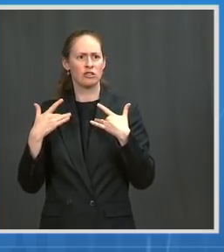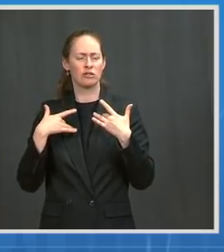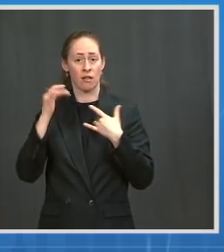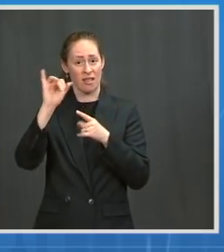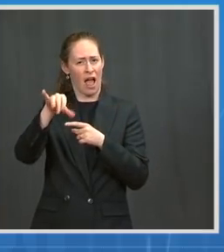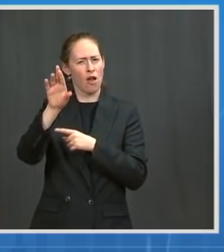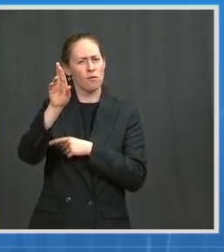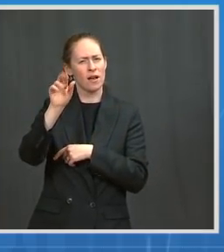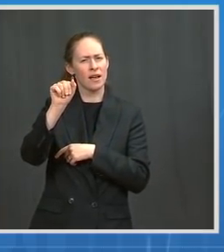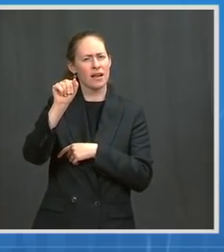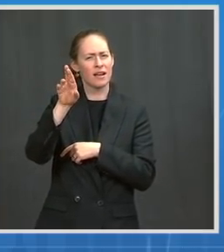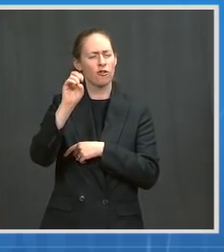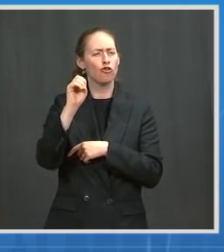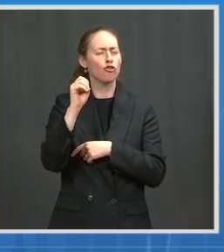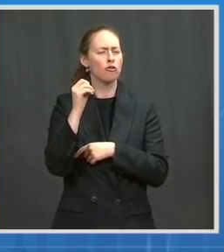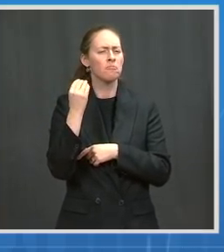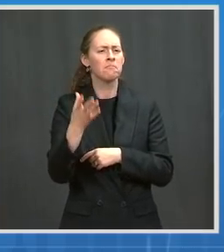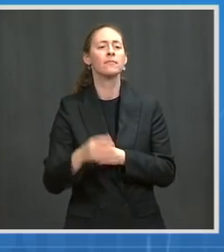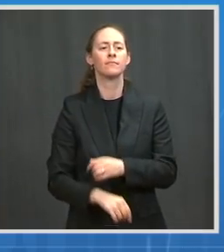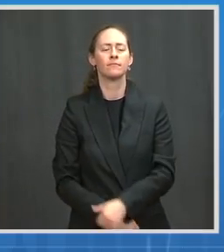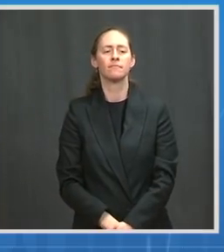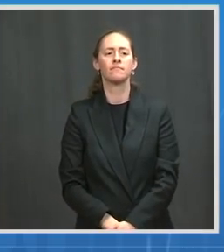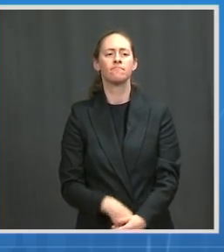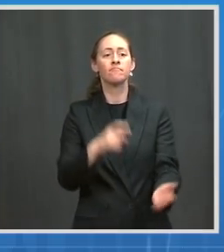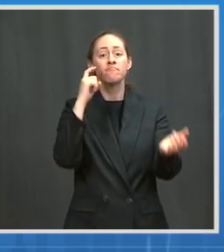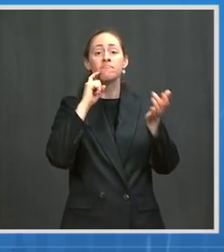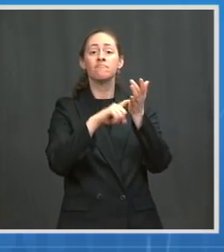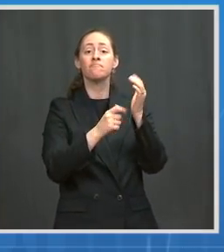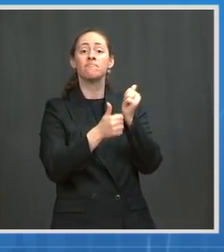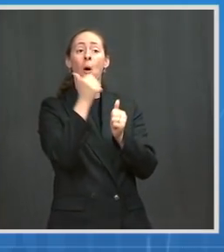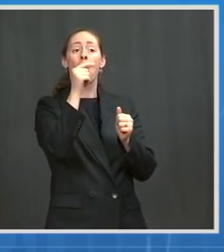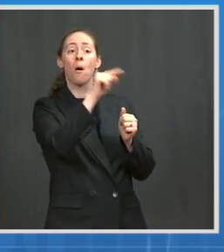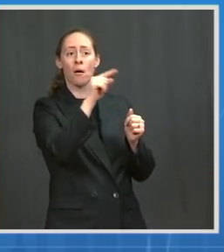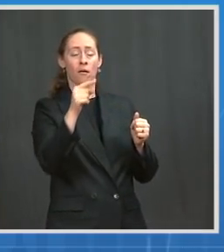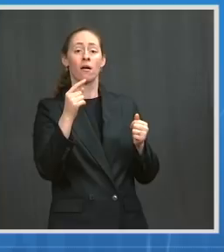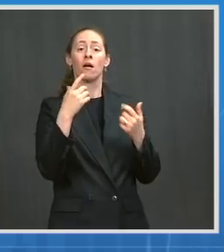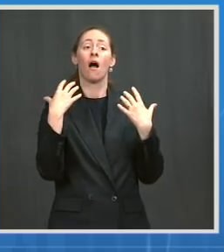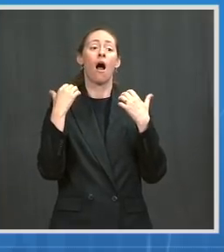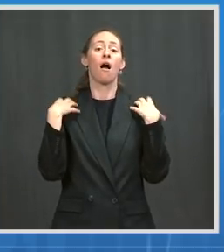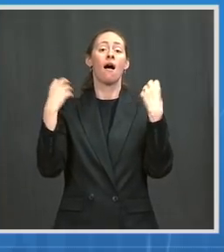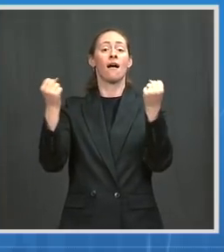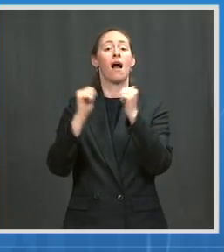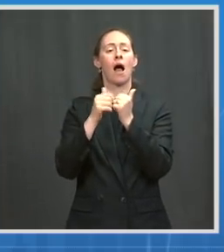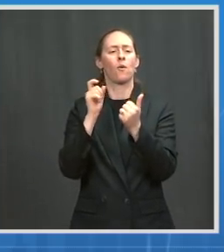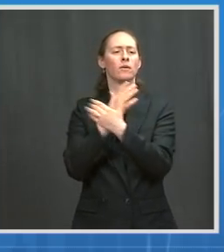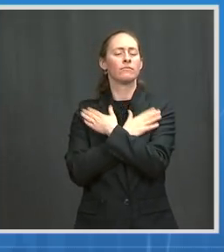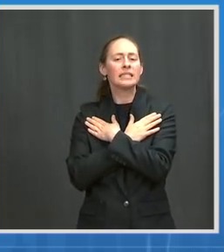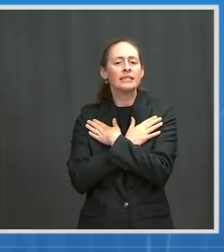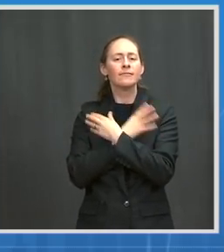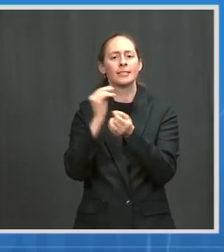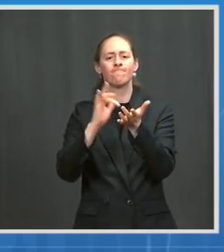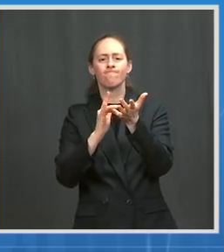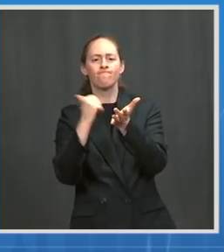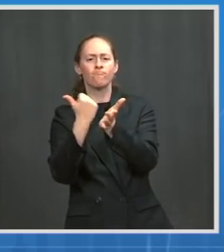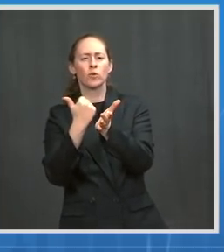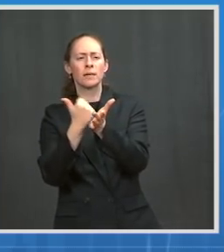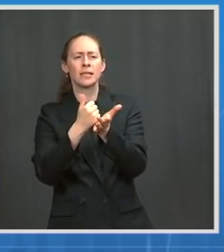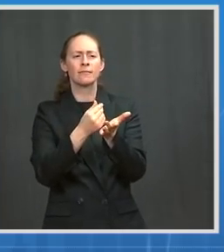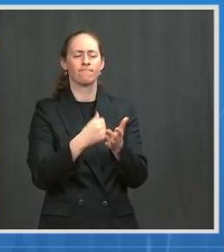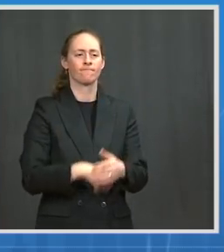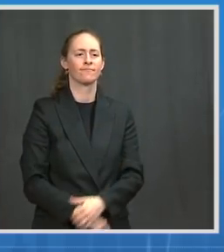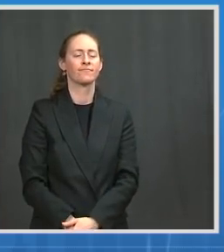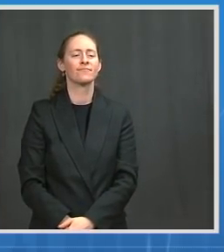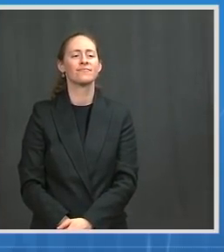have fully resolved with rest and supportive care. CDC will present details about more than 300